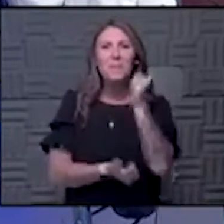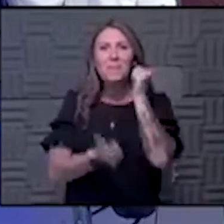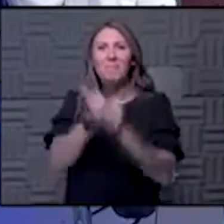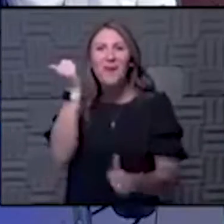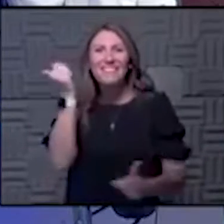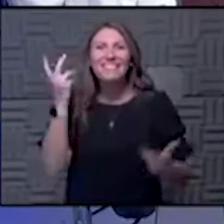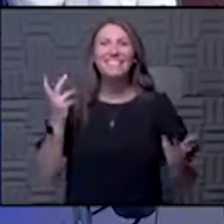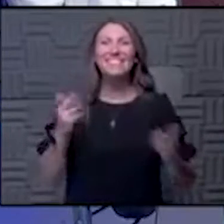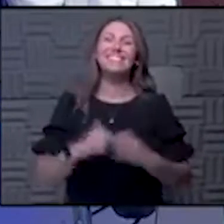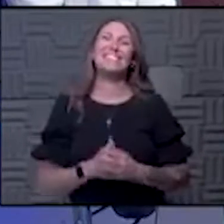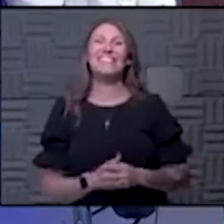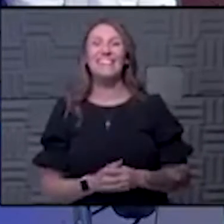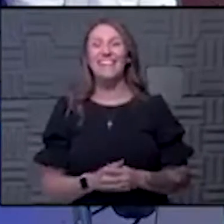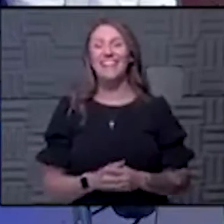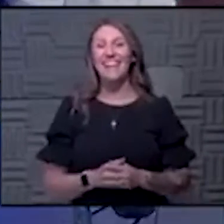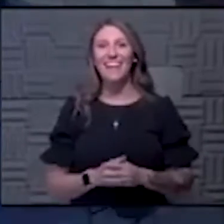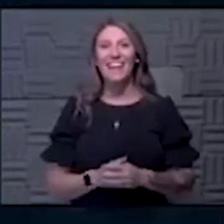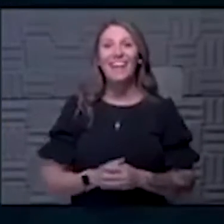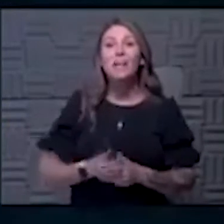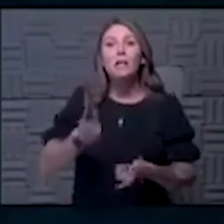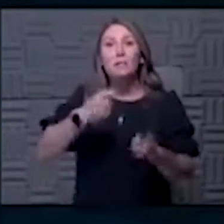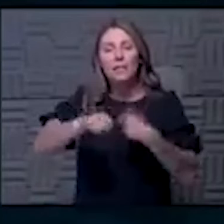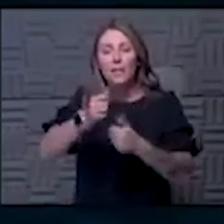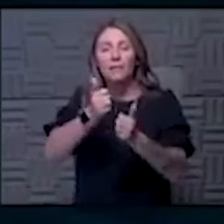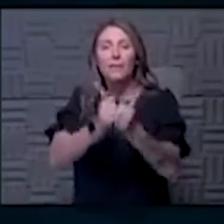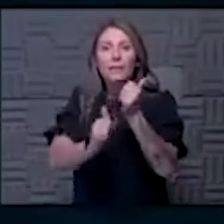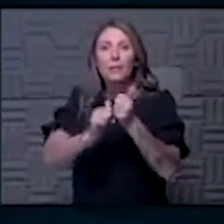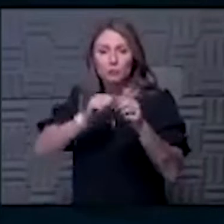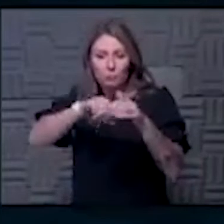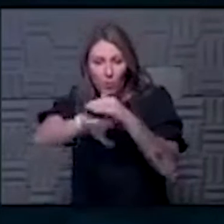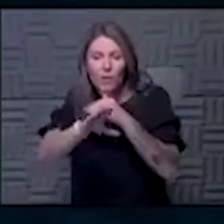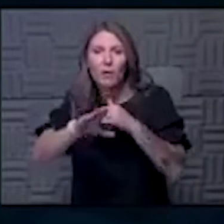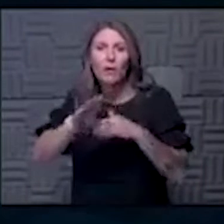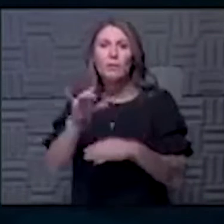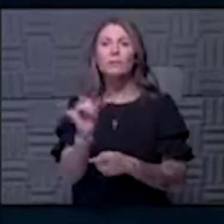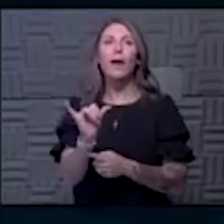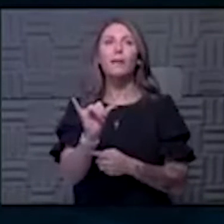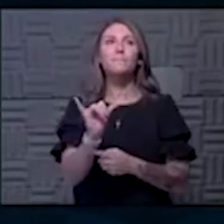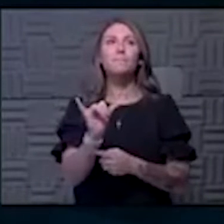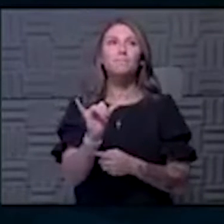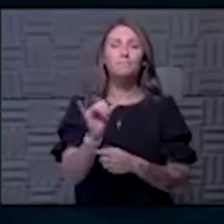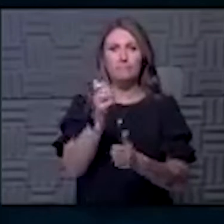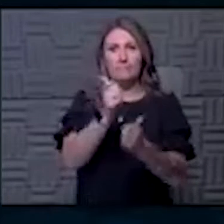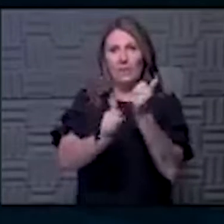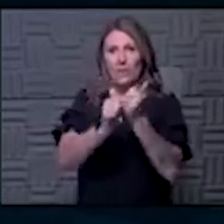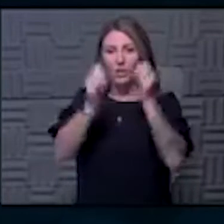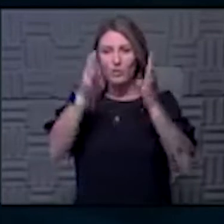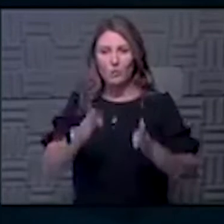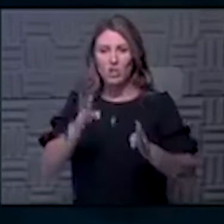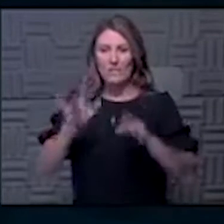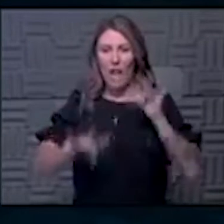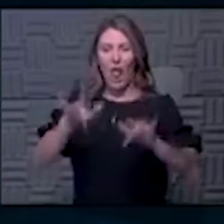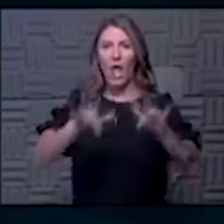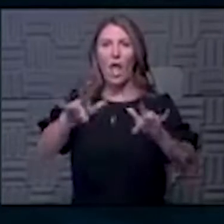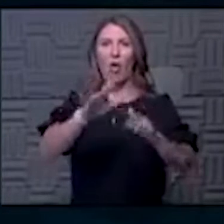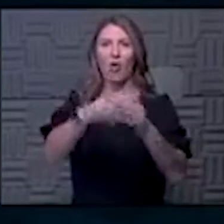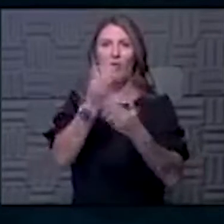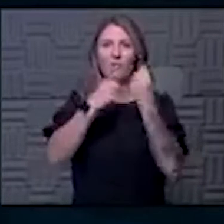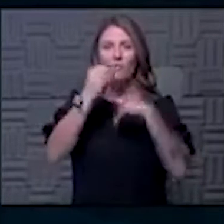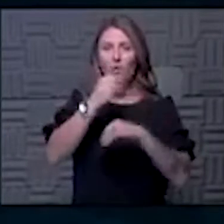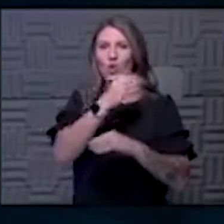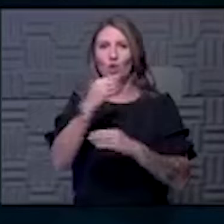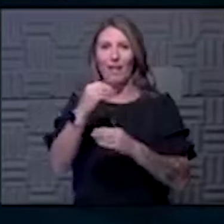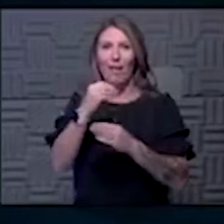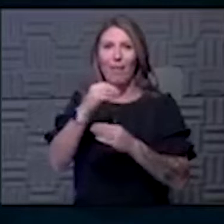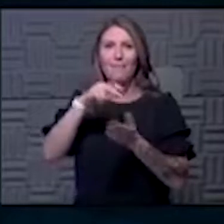we say it. And you want, instead of each individual coming through and doing it and then each person's touching all the food and the utensils, you're saying, we'll